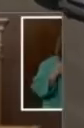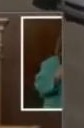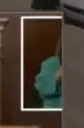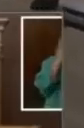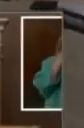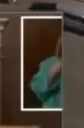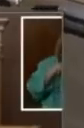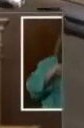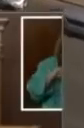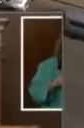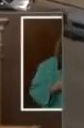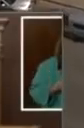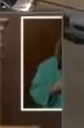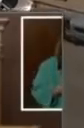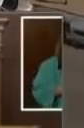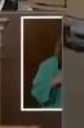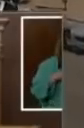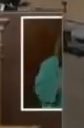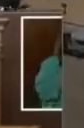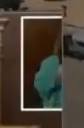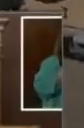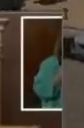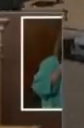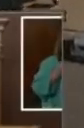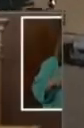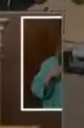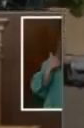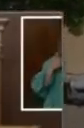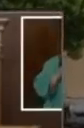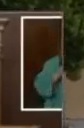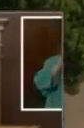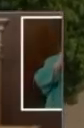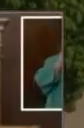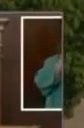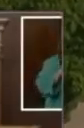I want to make sure that the events of last night don't happen tonight.